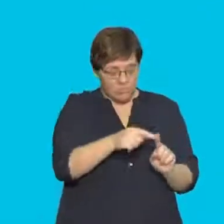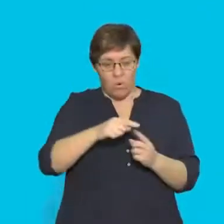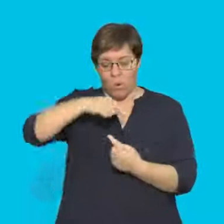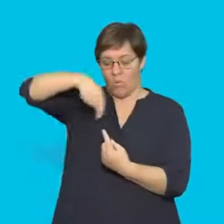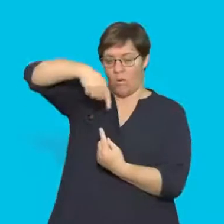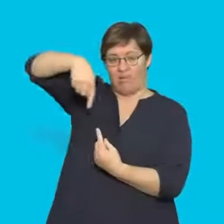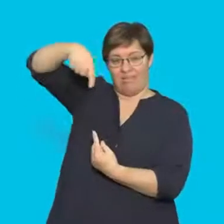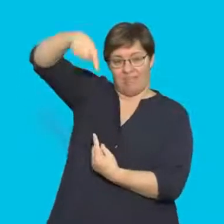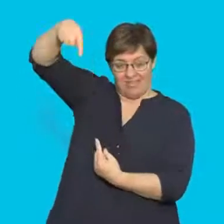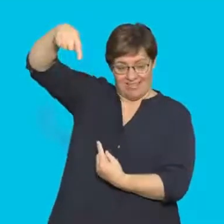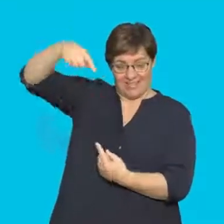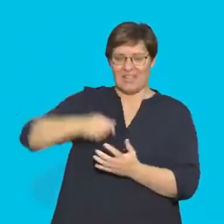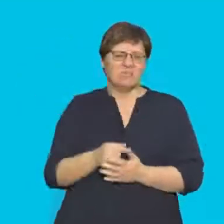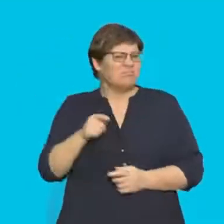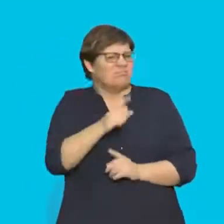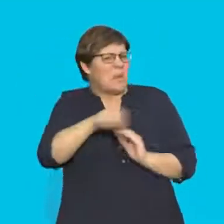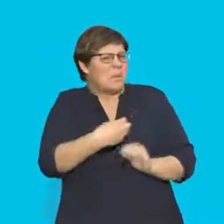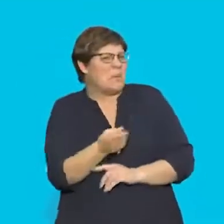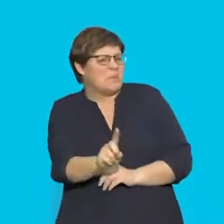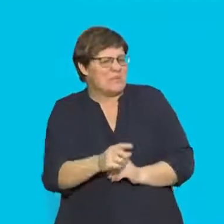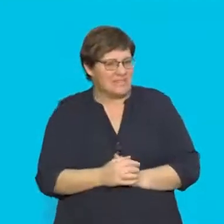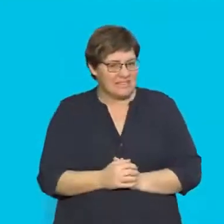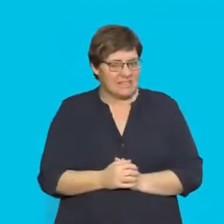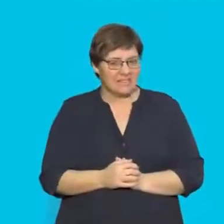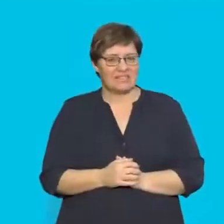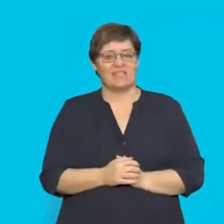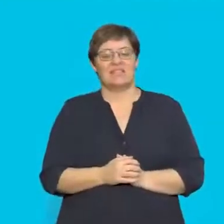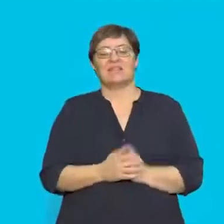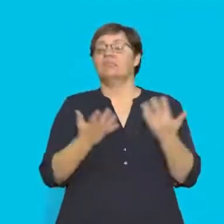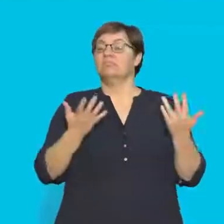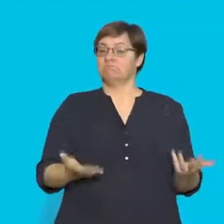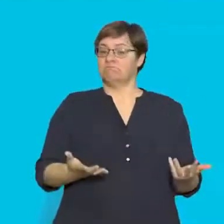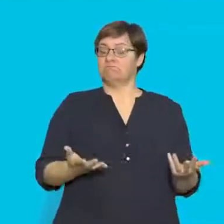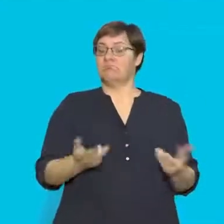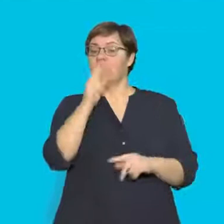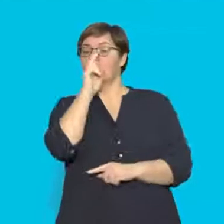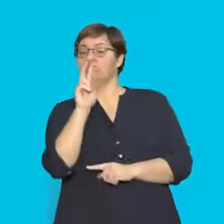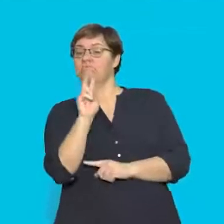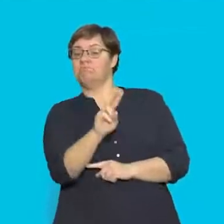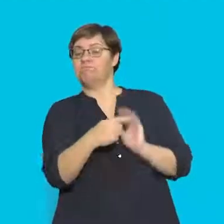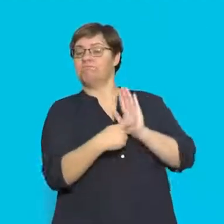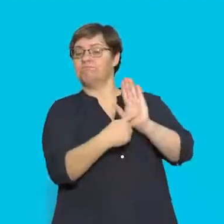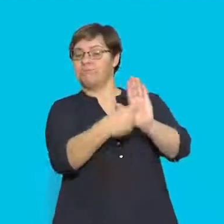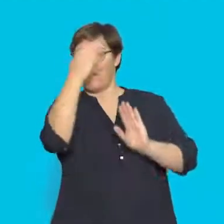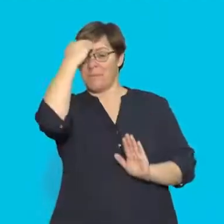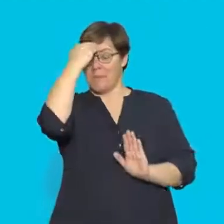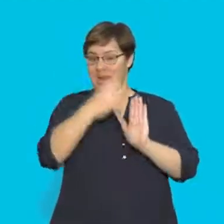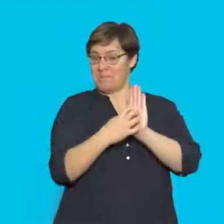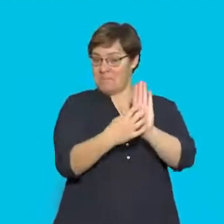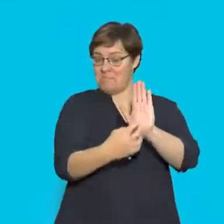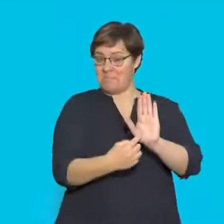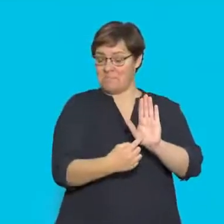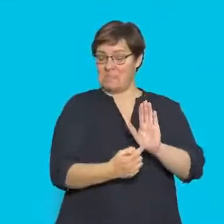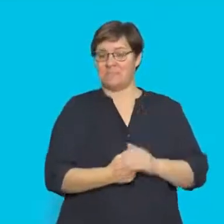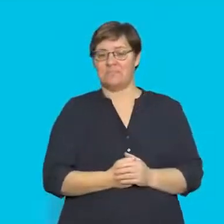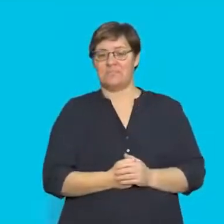coils, I wonder what that might be about. And so as we look over here, we're particularly looking about